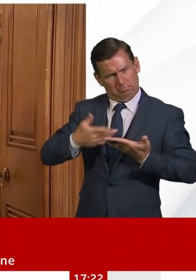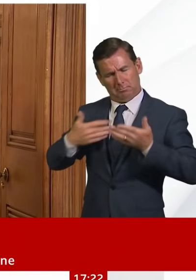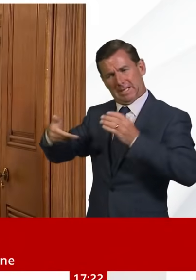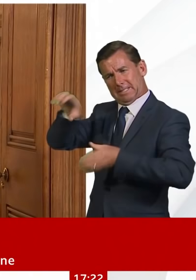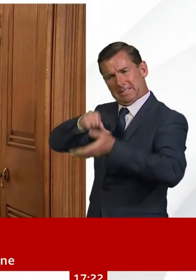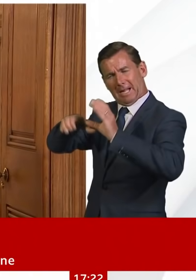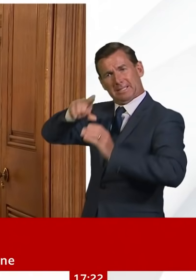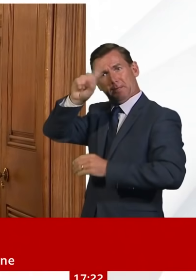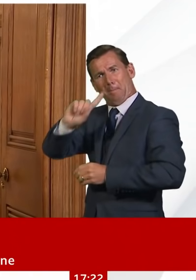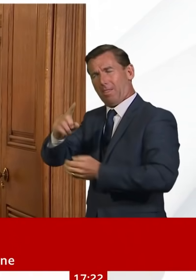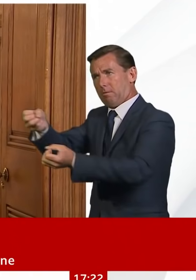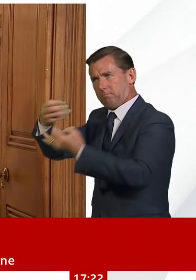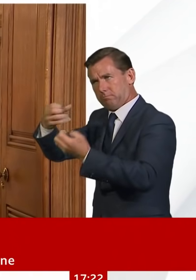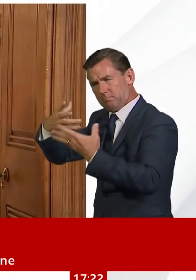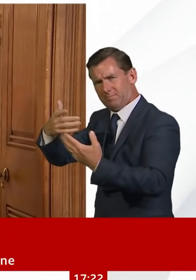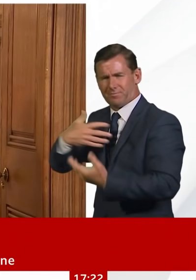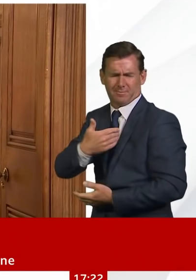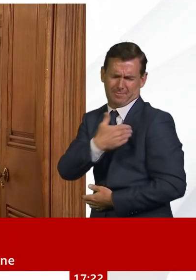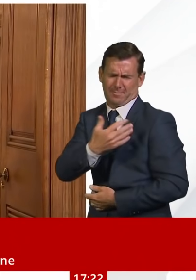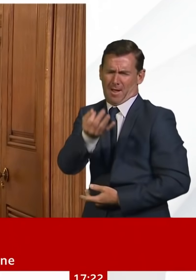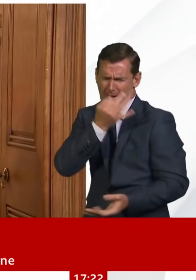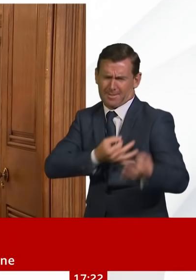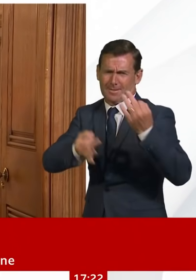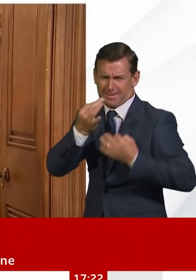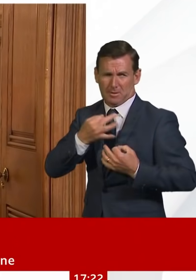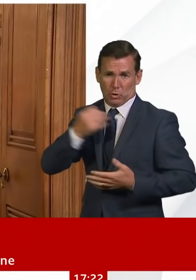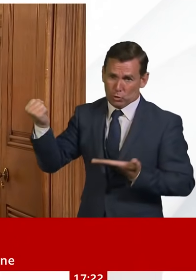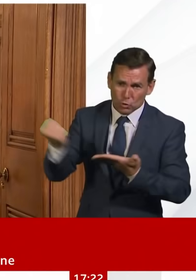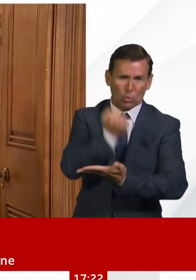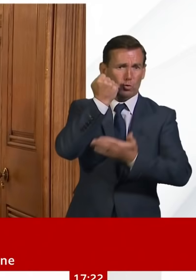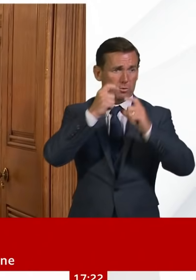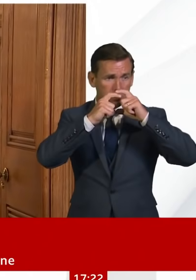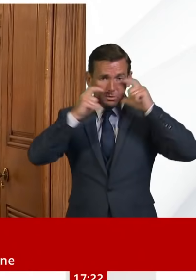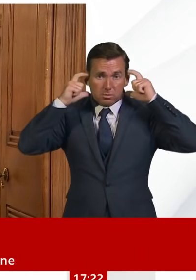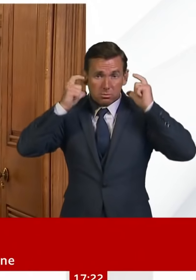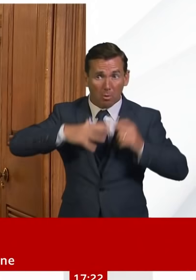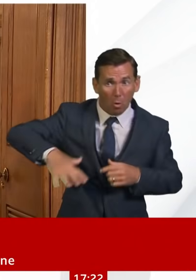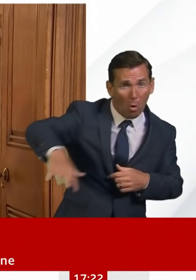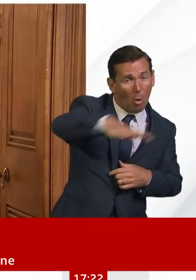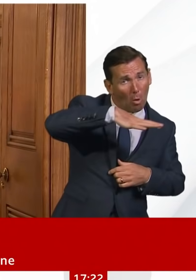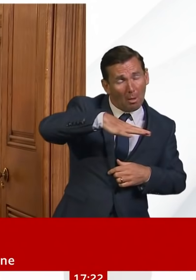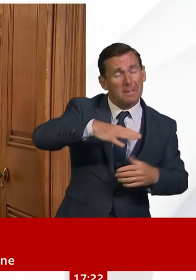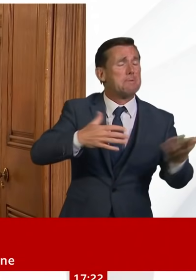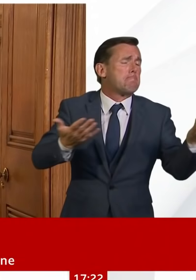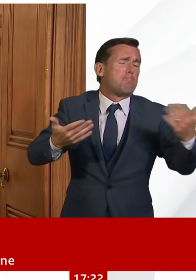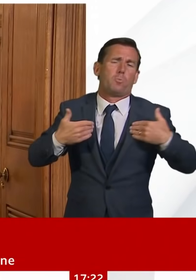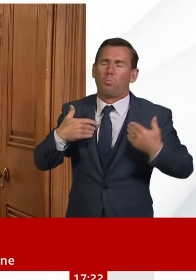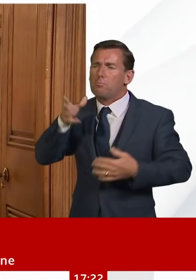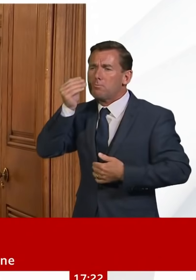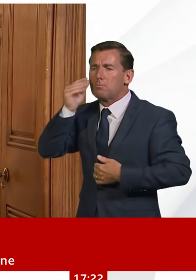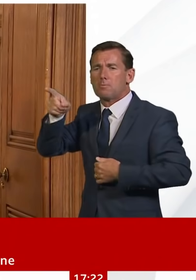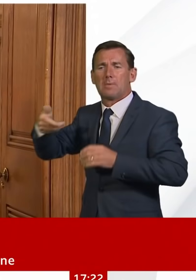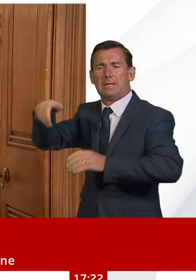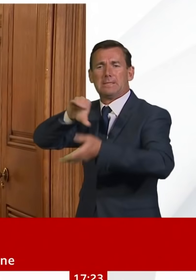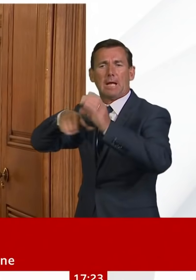asked this question many times in this forum, and we listen to what the scientists say. There was a meeting